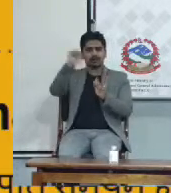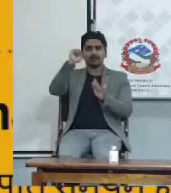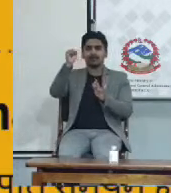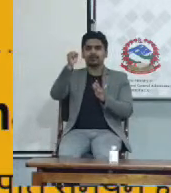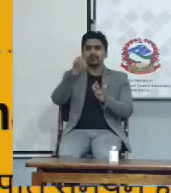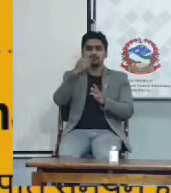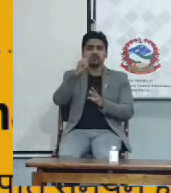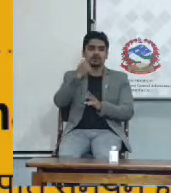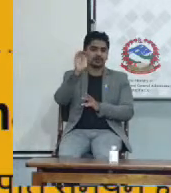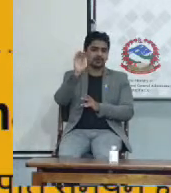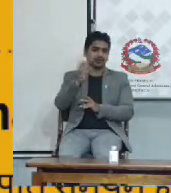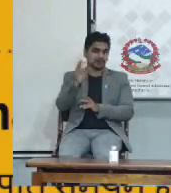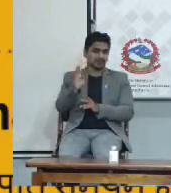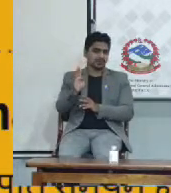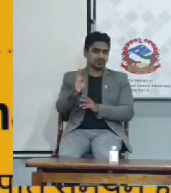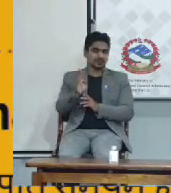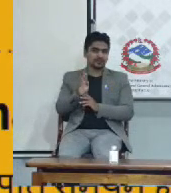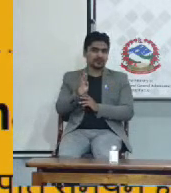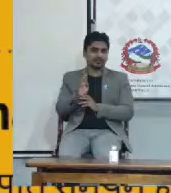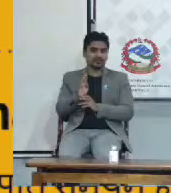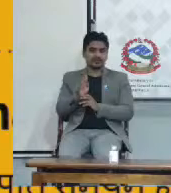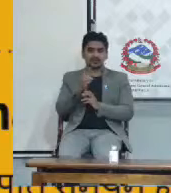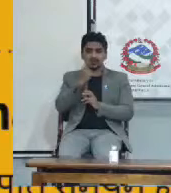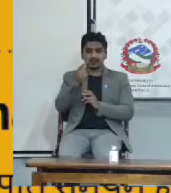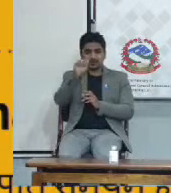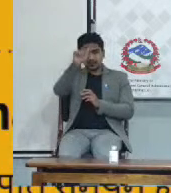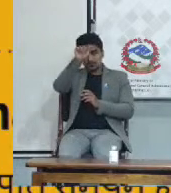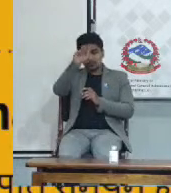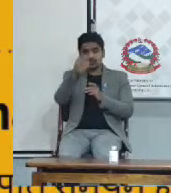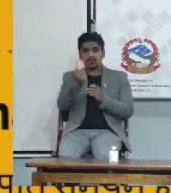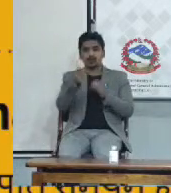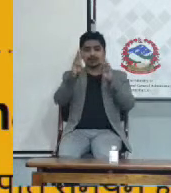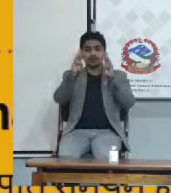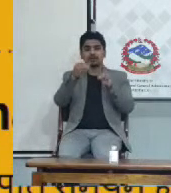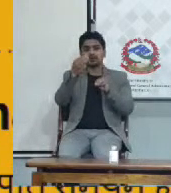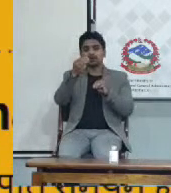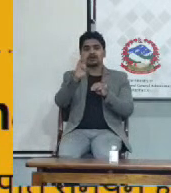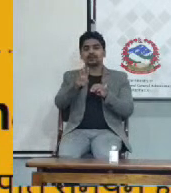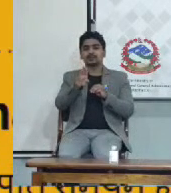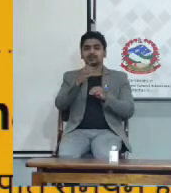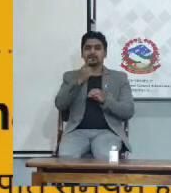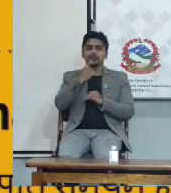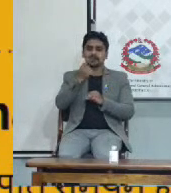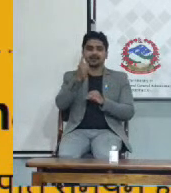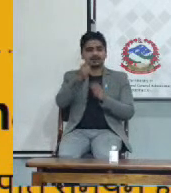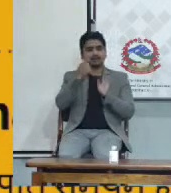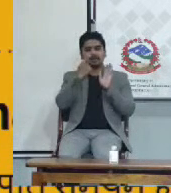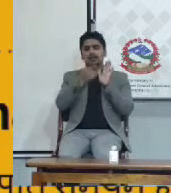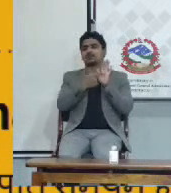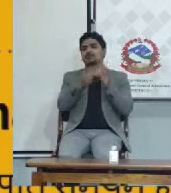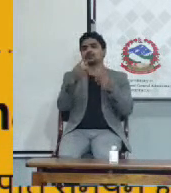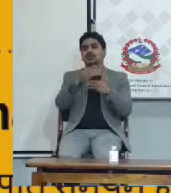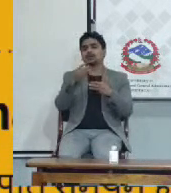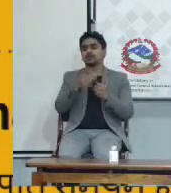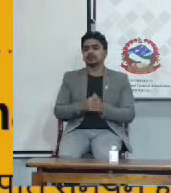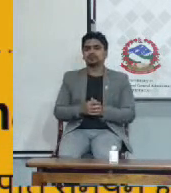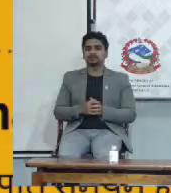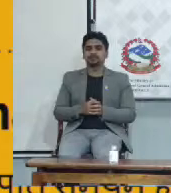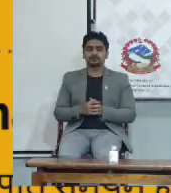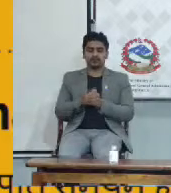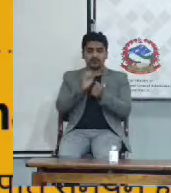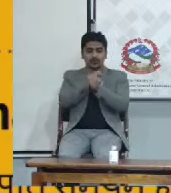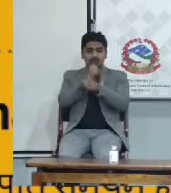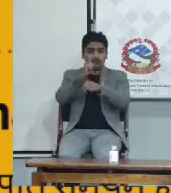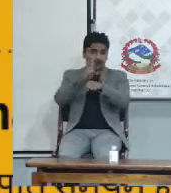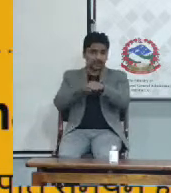crisis time. It shows that. So in the crisis time, there is a high demand of information. Everyone is needing